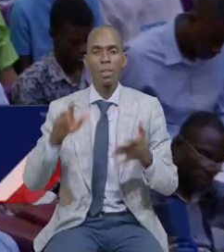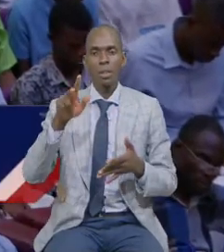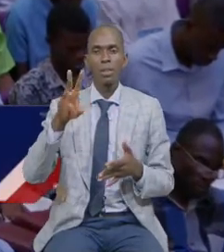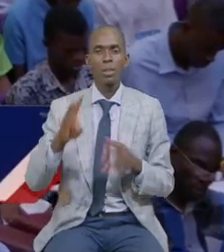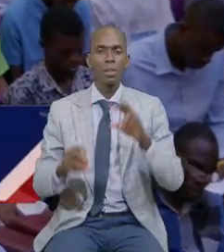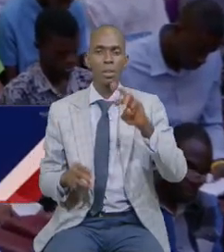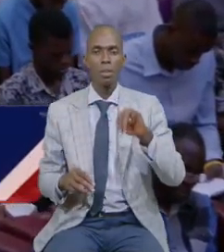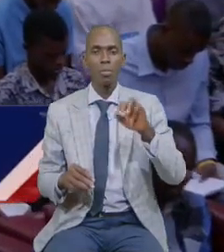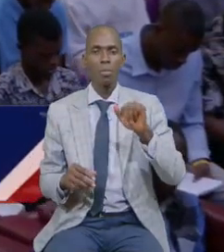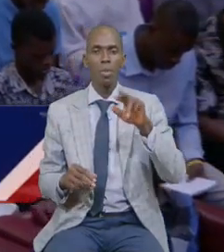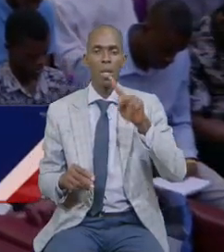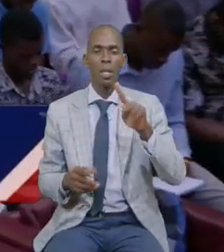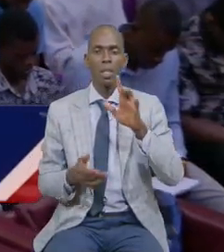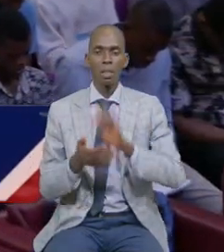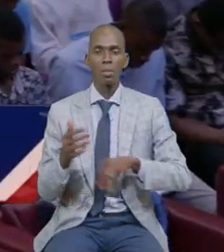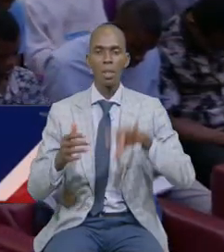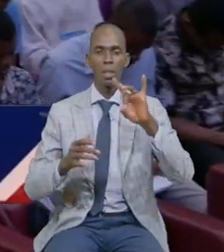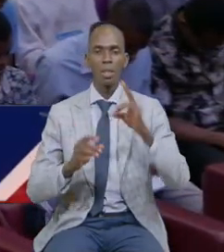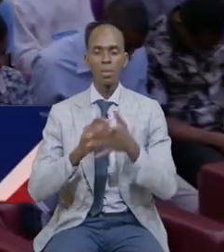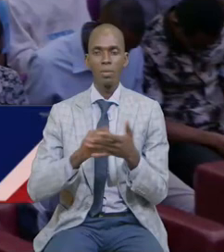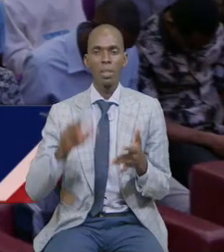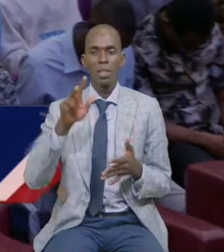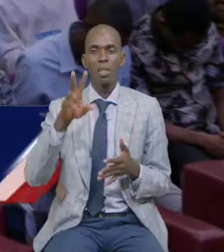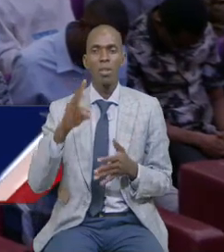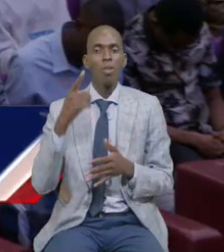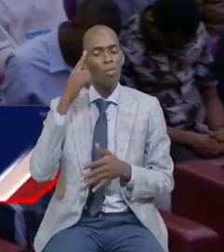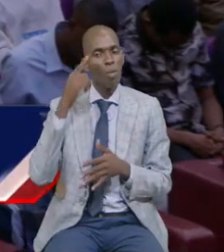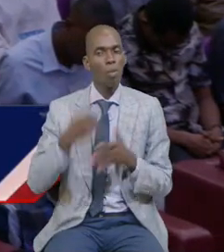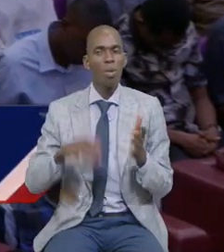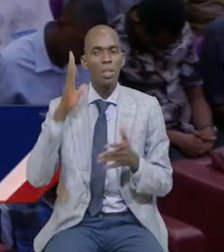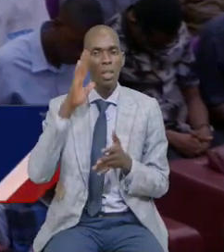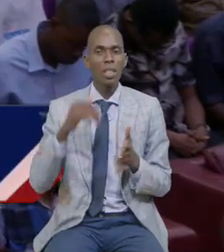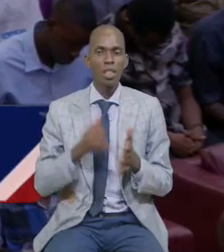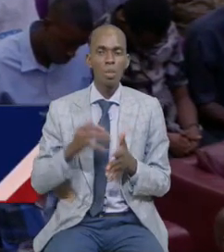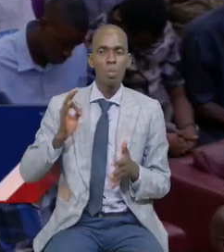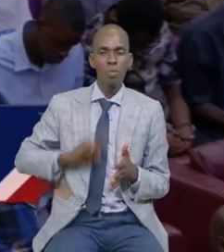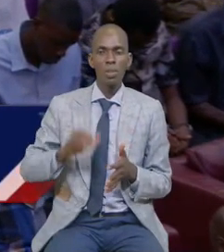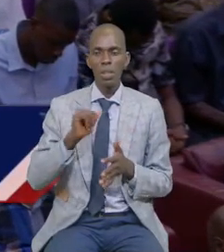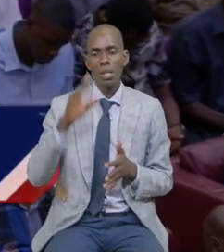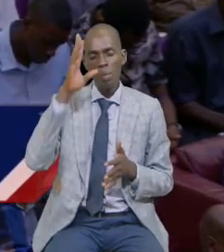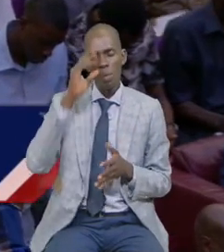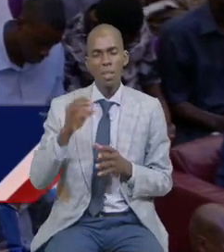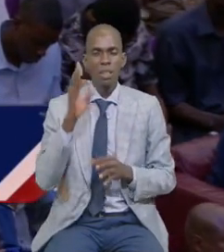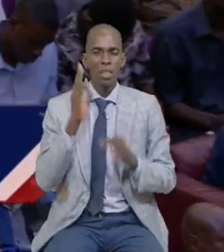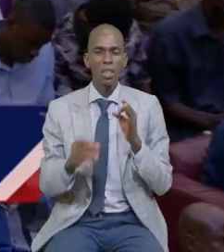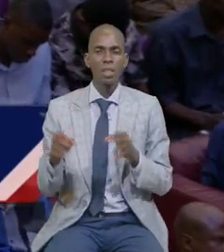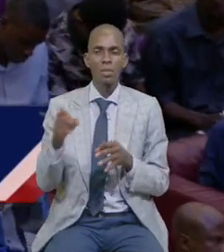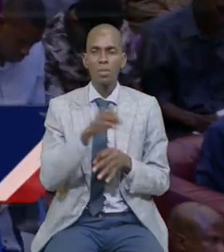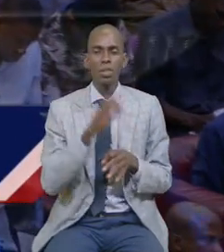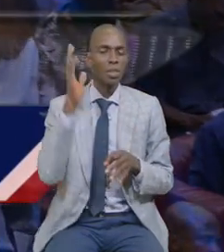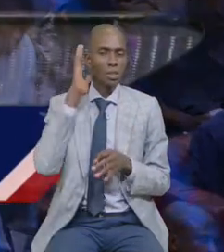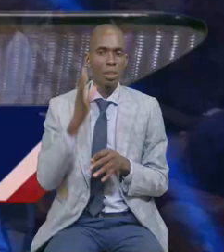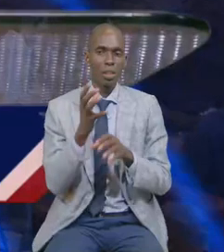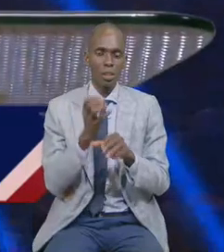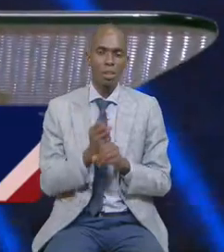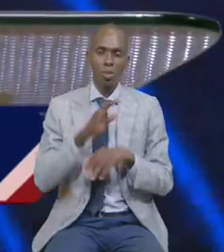For what shall it profit a man if he shall gain the whole world and lose his